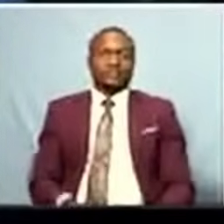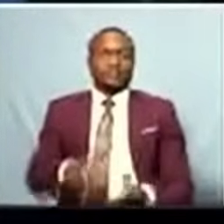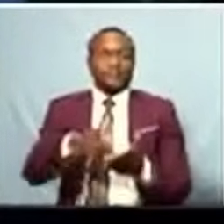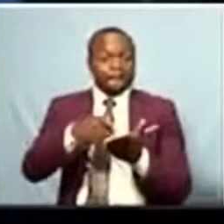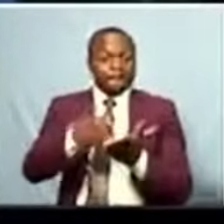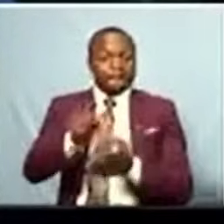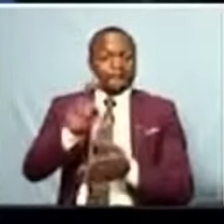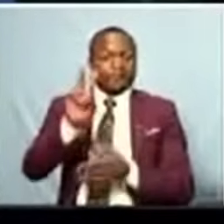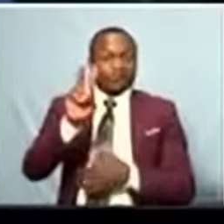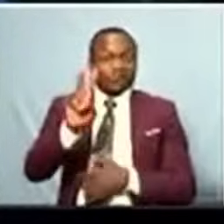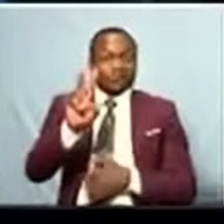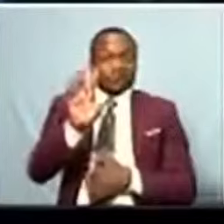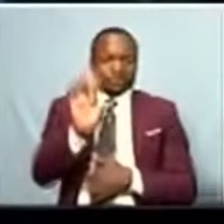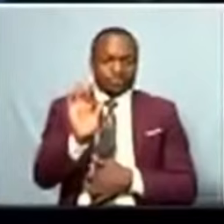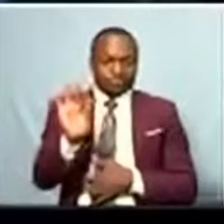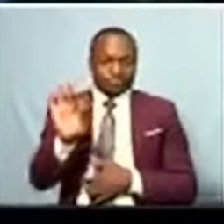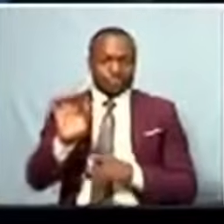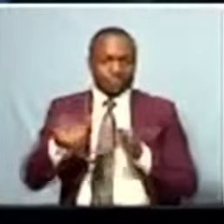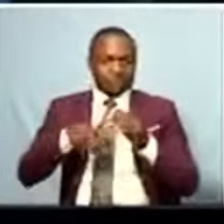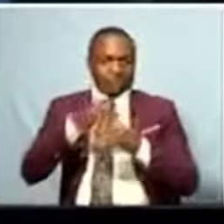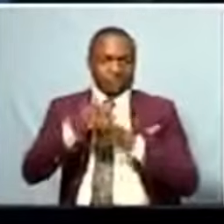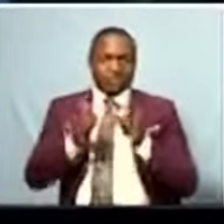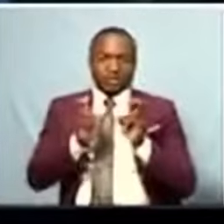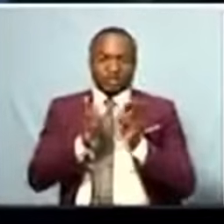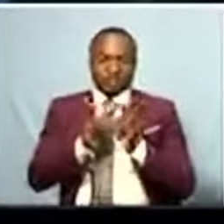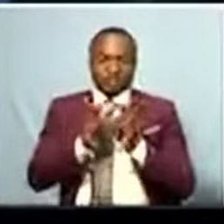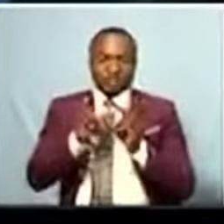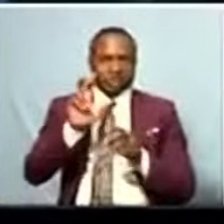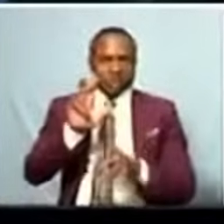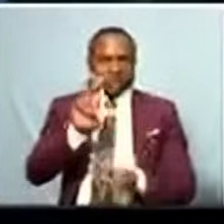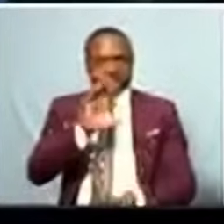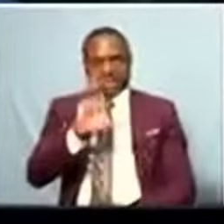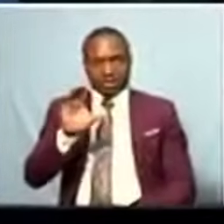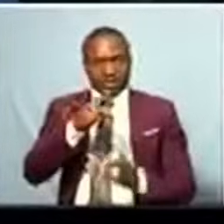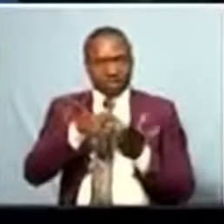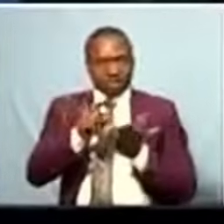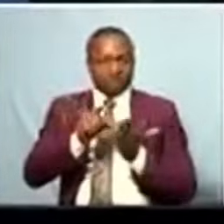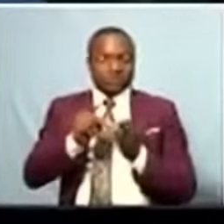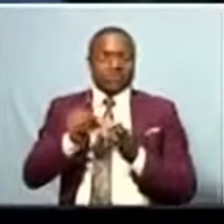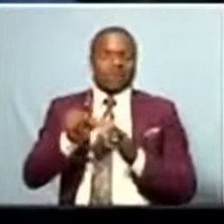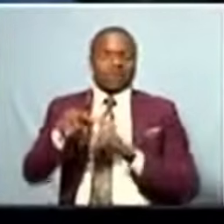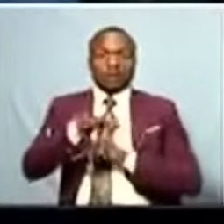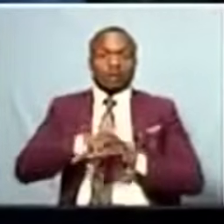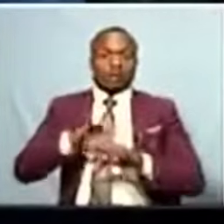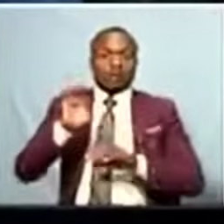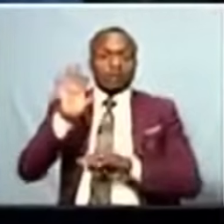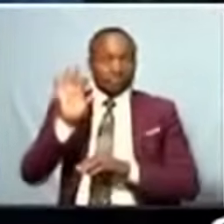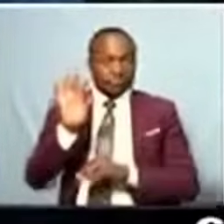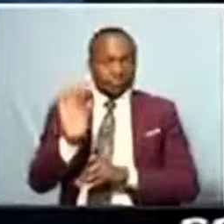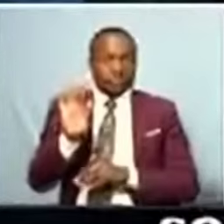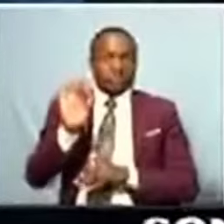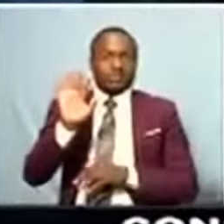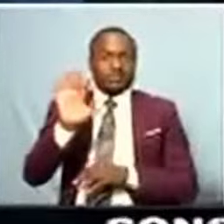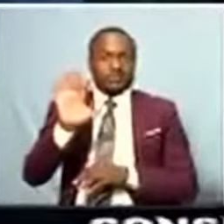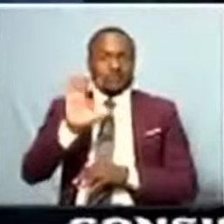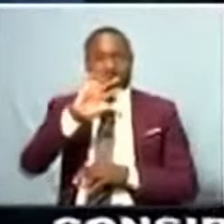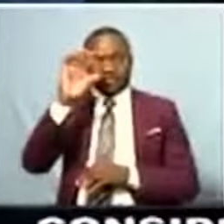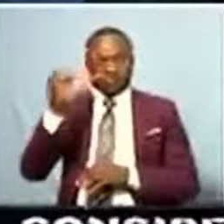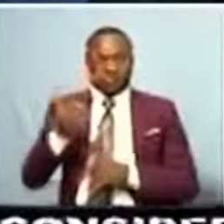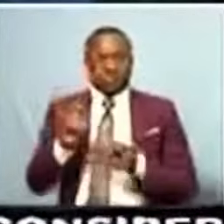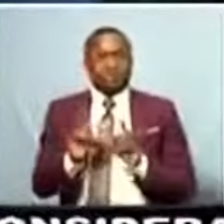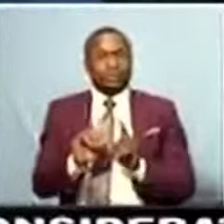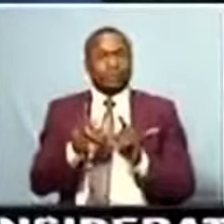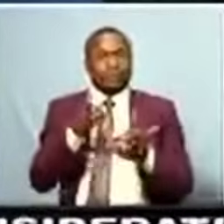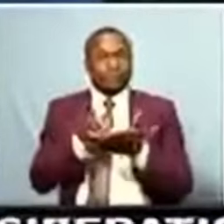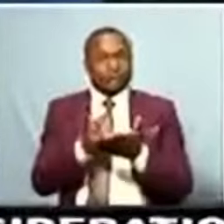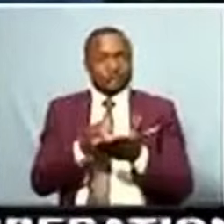payment of 299 out of a contract sum of 300, you've paid over 95%. So where this 4 million of VAT, what is